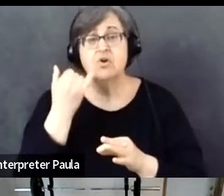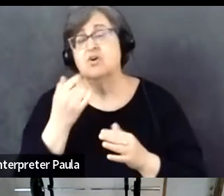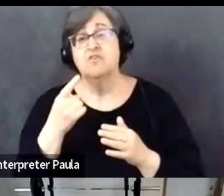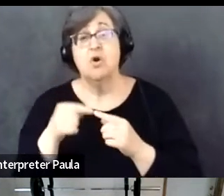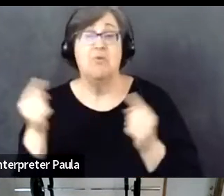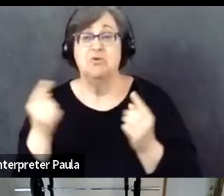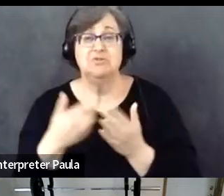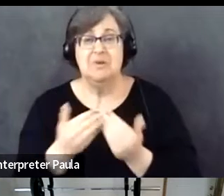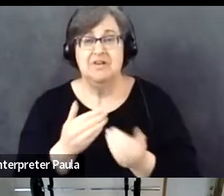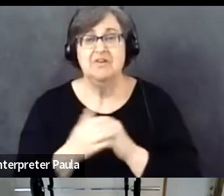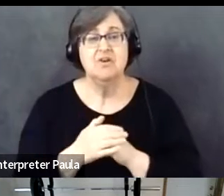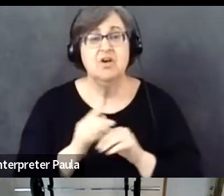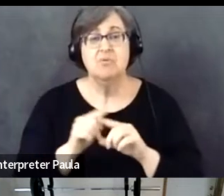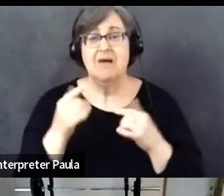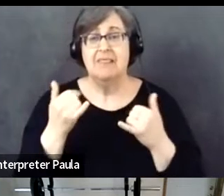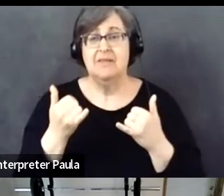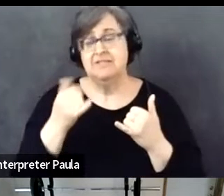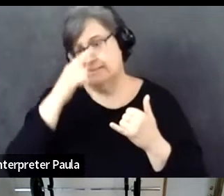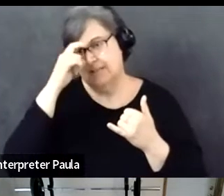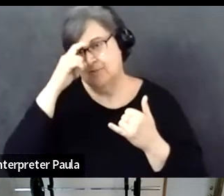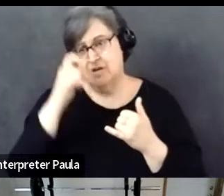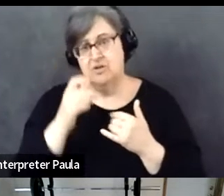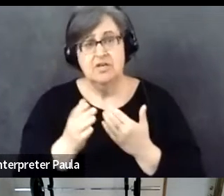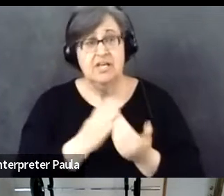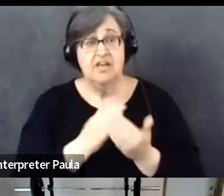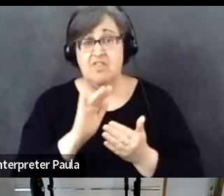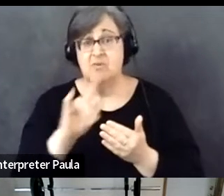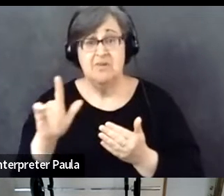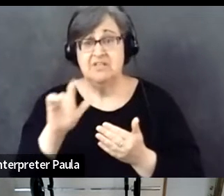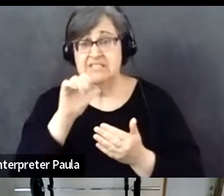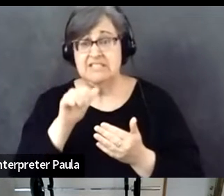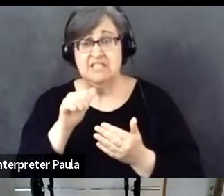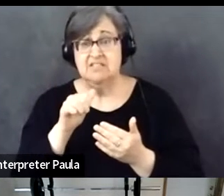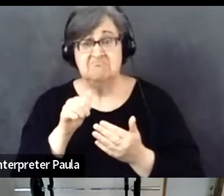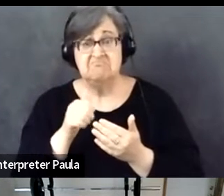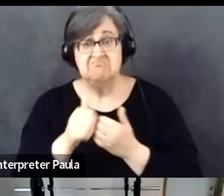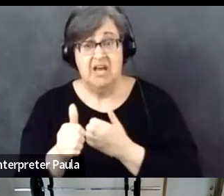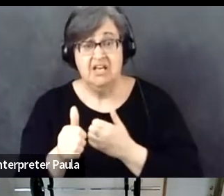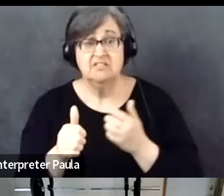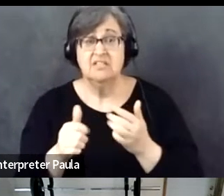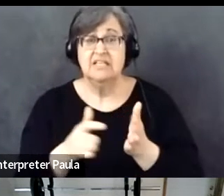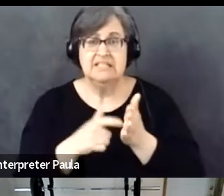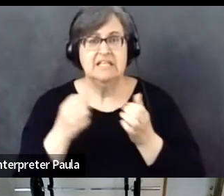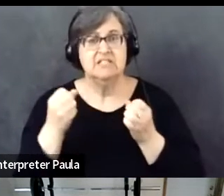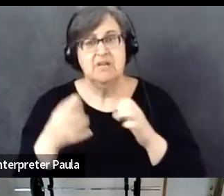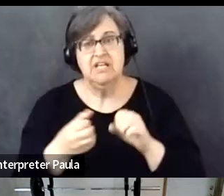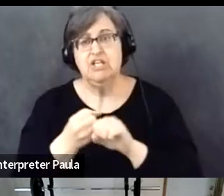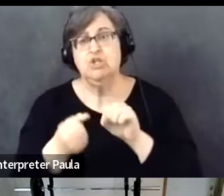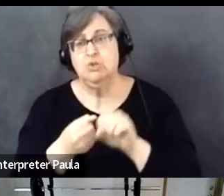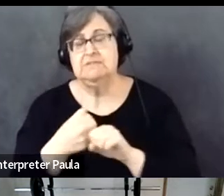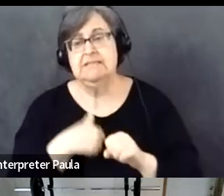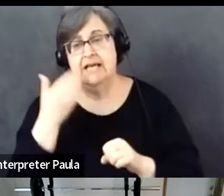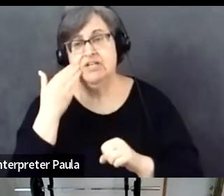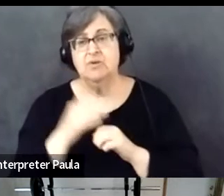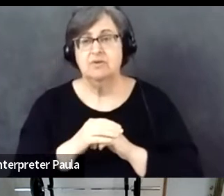either way. But this summer, these bills, even though they didn't make the cut, sometimes it takes a number of years. And I know that